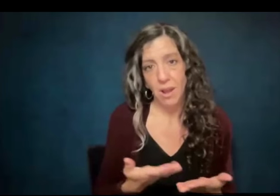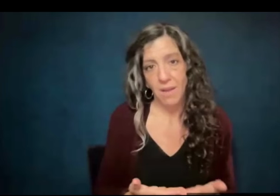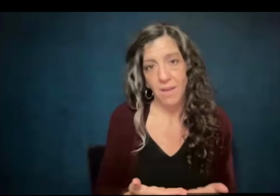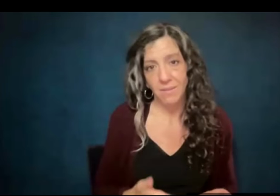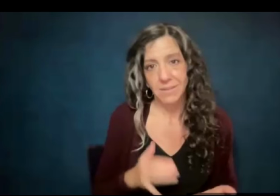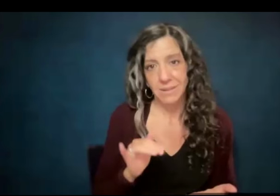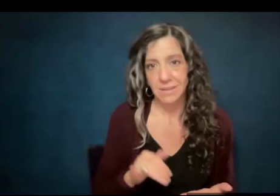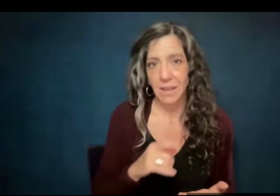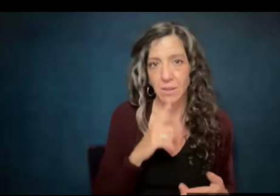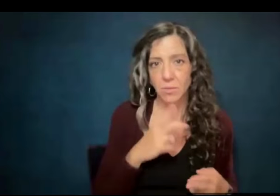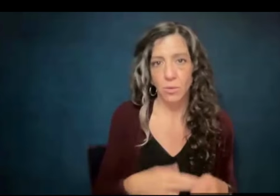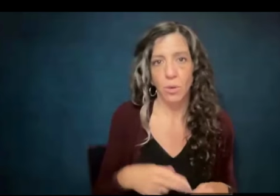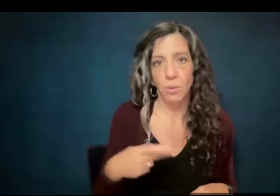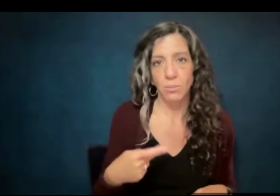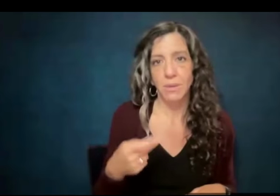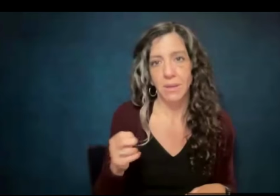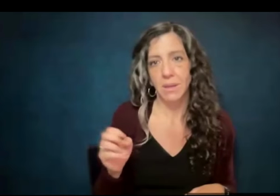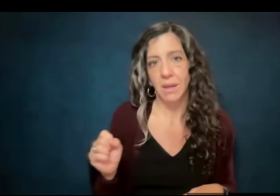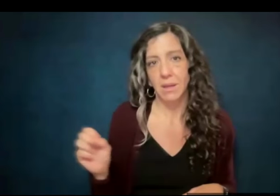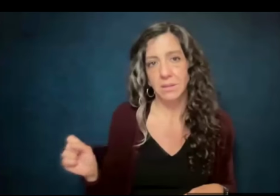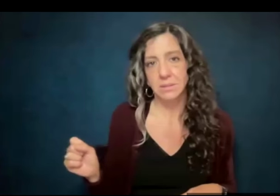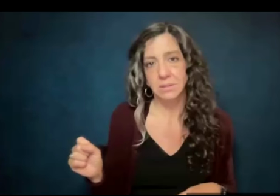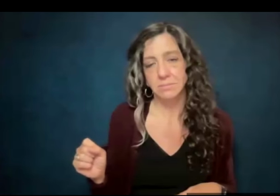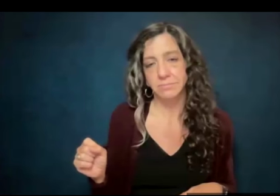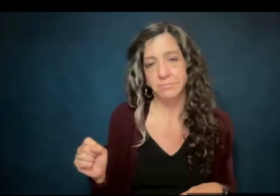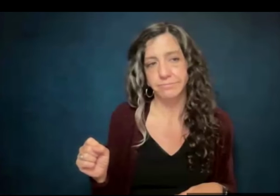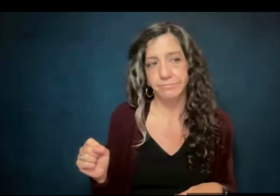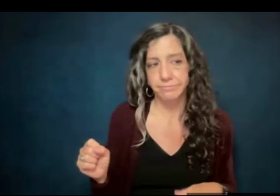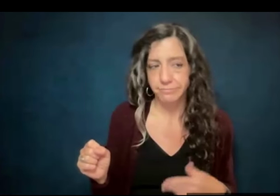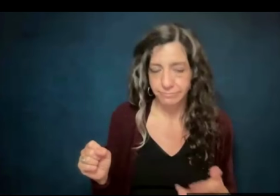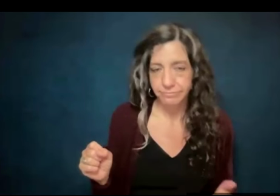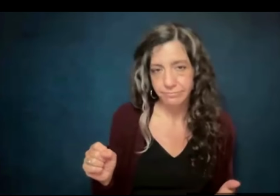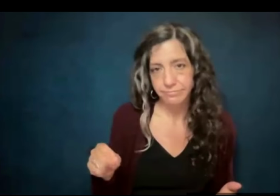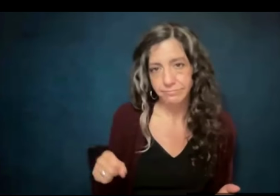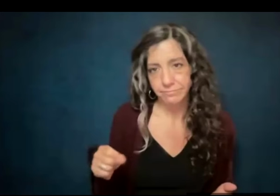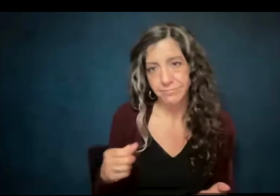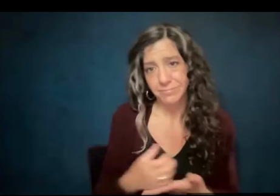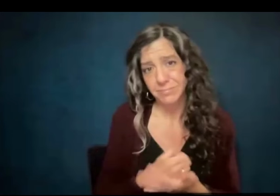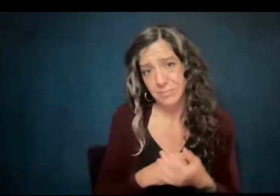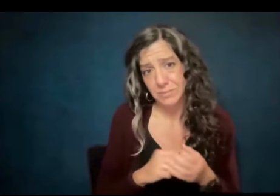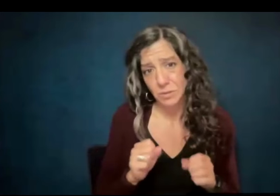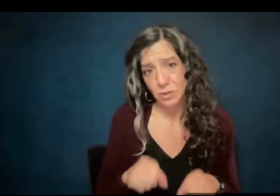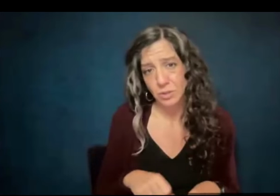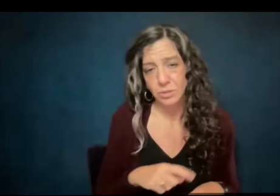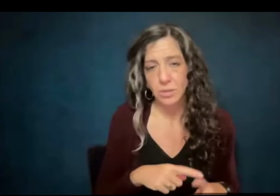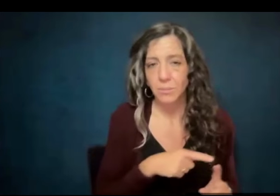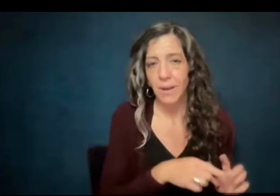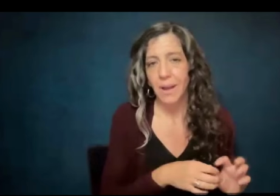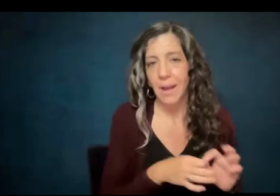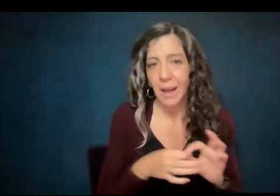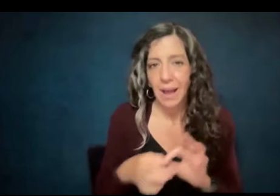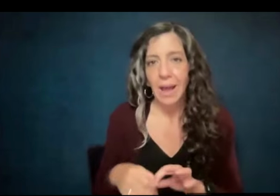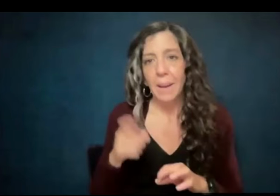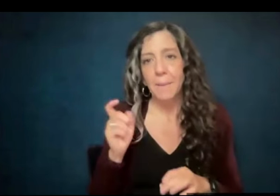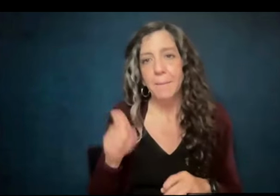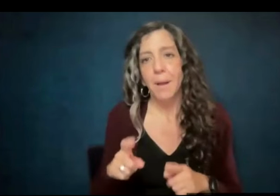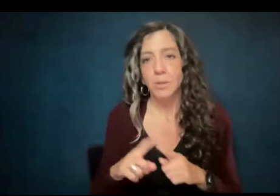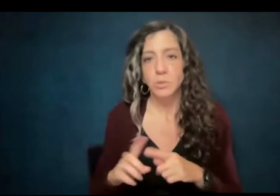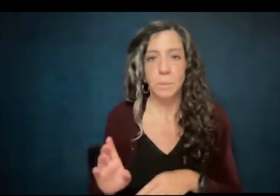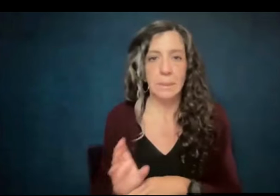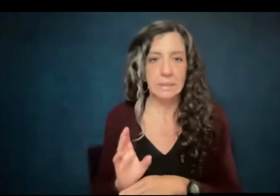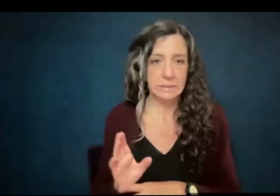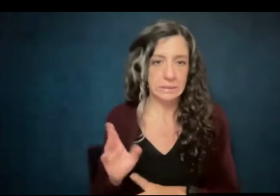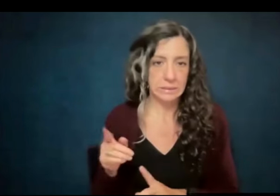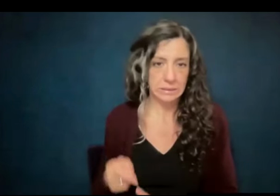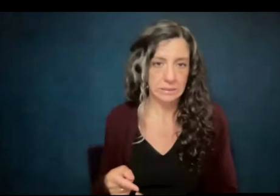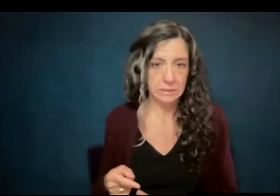that's property essential to self-support. So yeah, that income could be, but it's got to be tied to the business. So I've got to